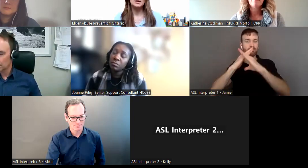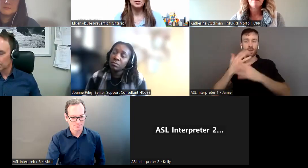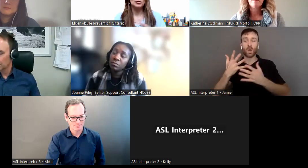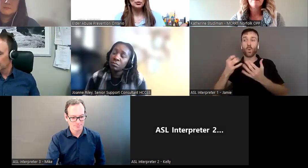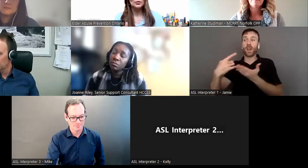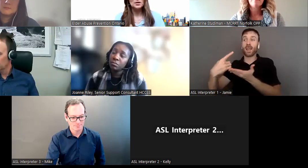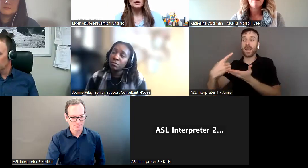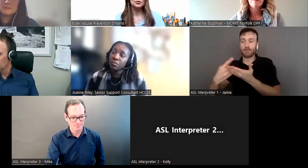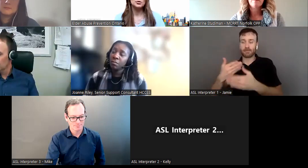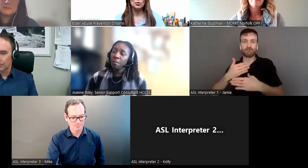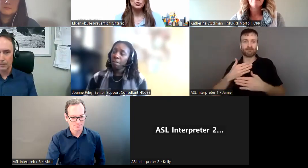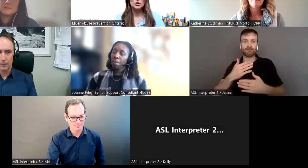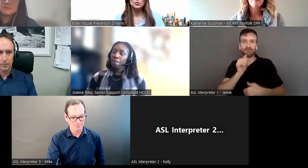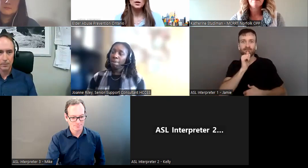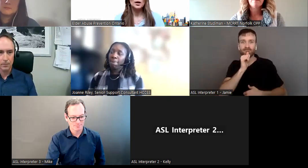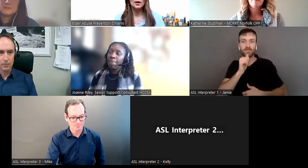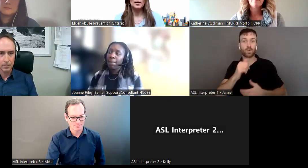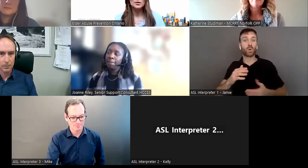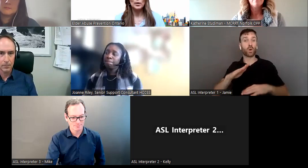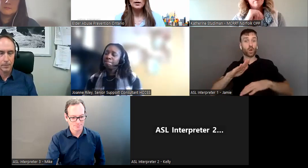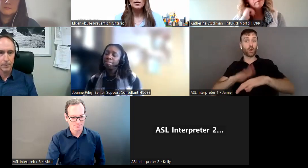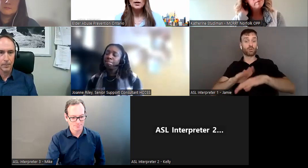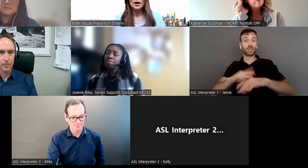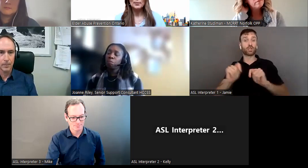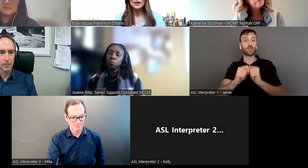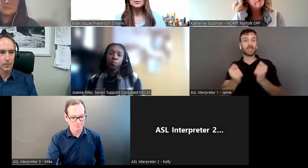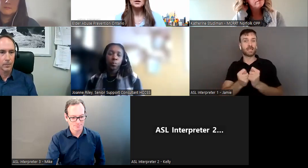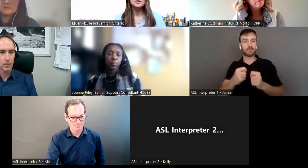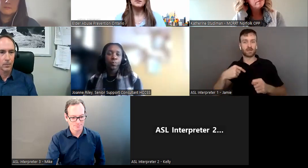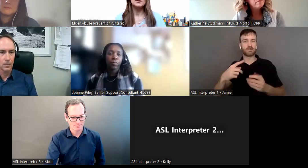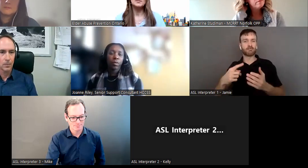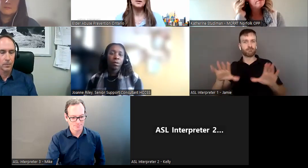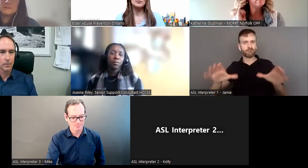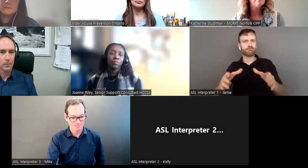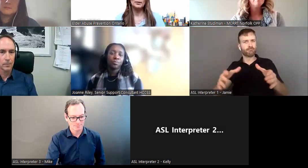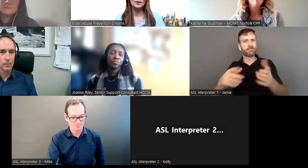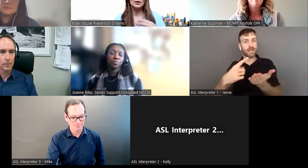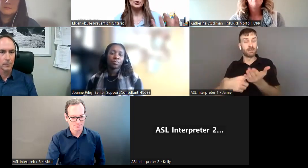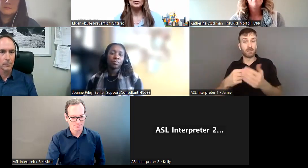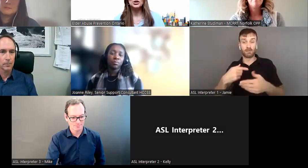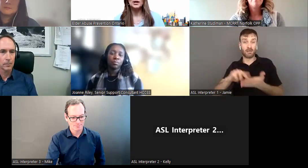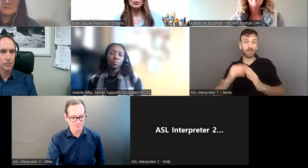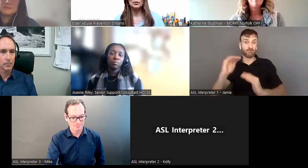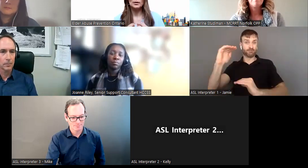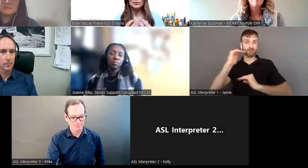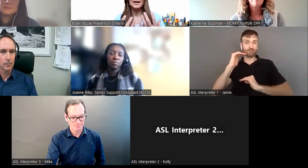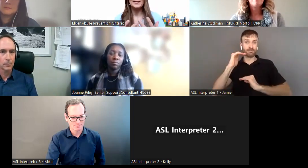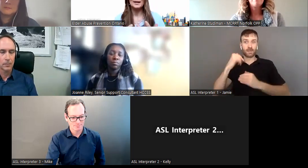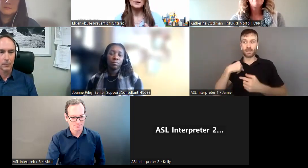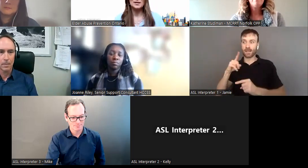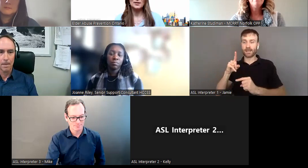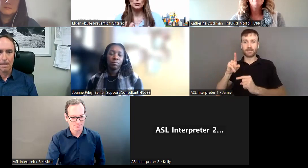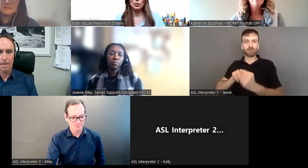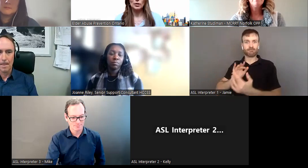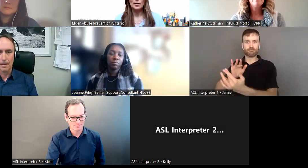consultation teams, and I don't know if you sit on those or host those as well, but that sometimes can limit people from reaching out, getting